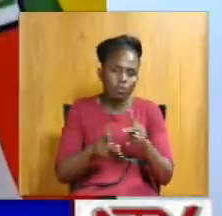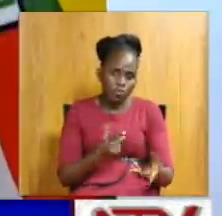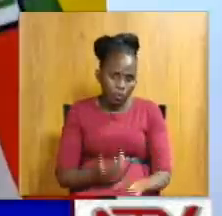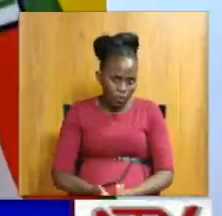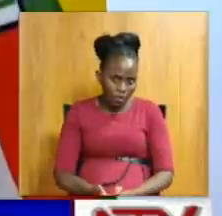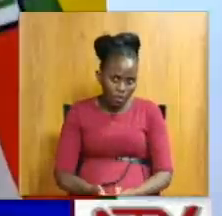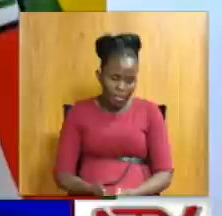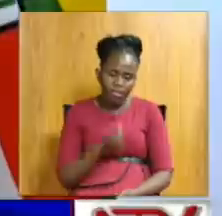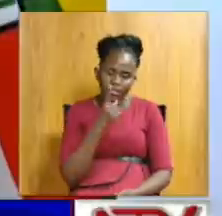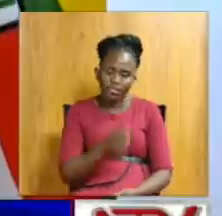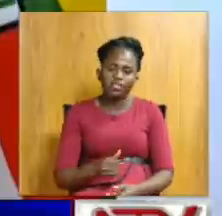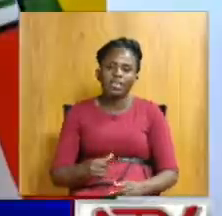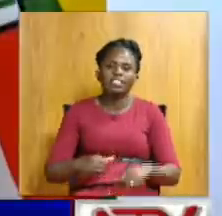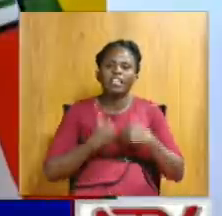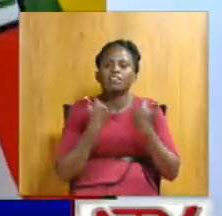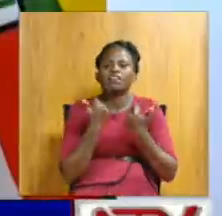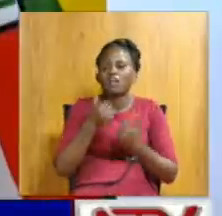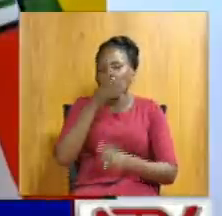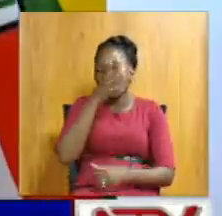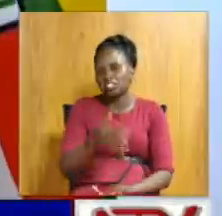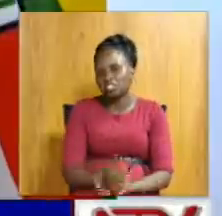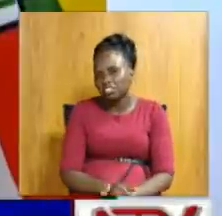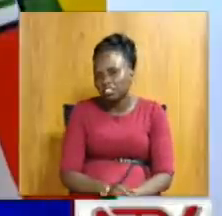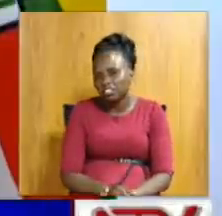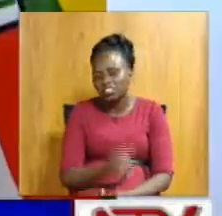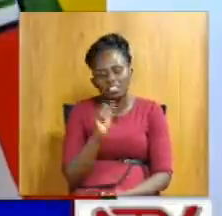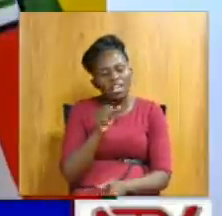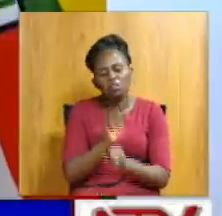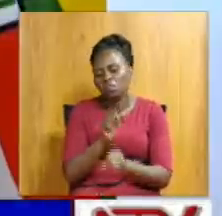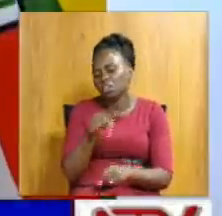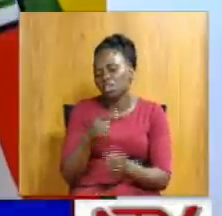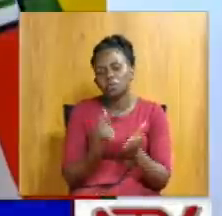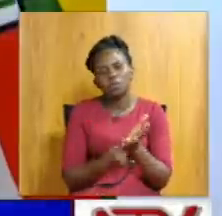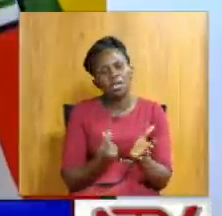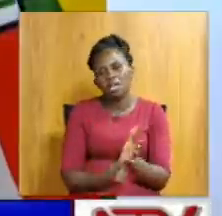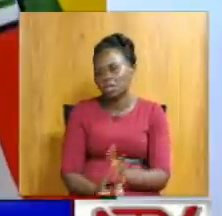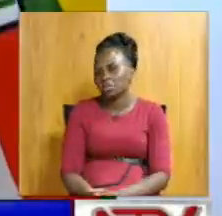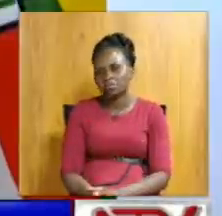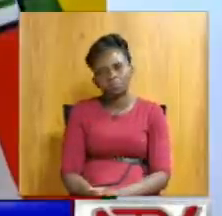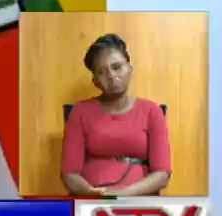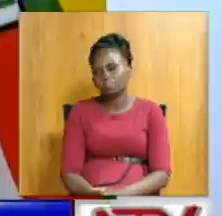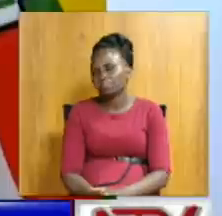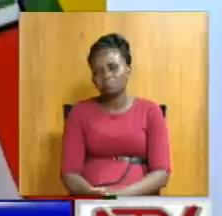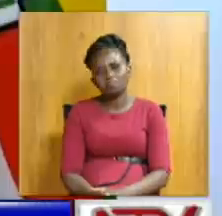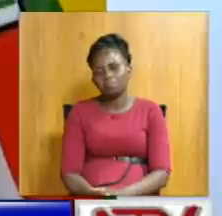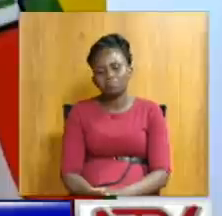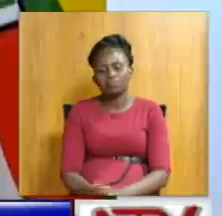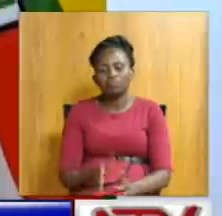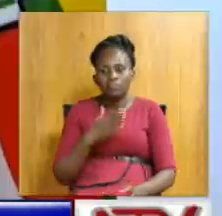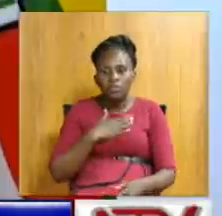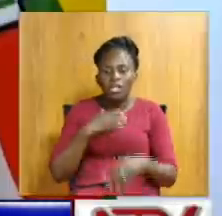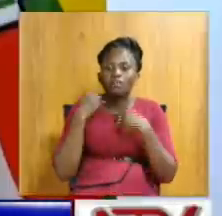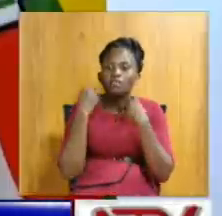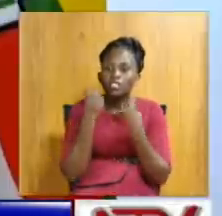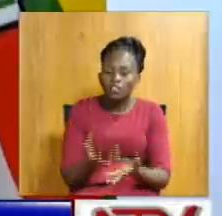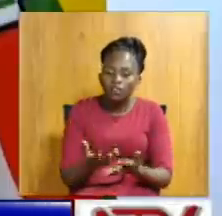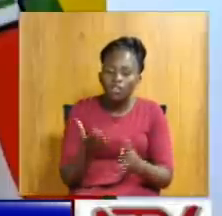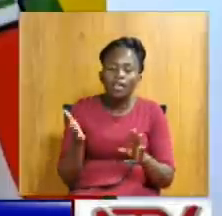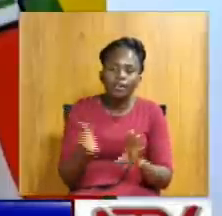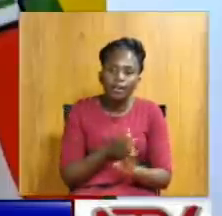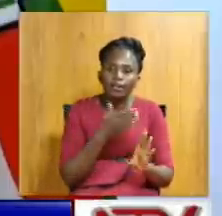This is self-deception. It cannot work in Uganda. I have given in writing